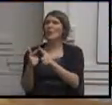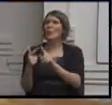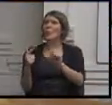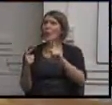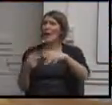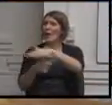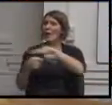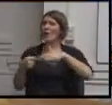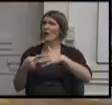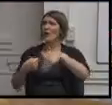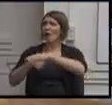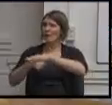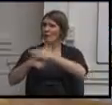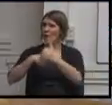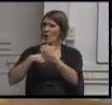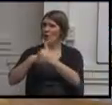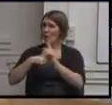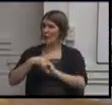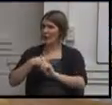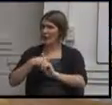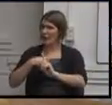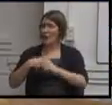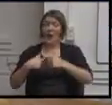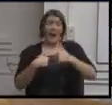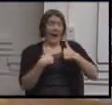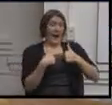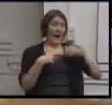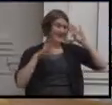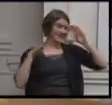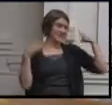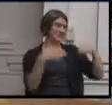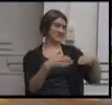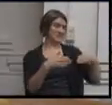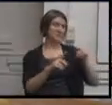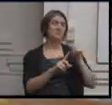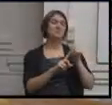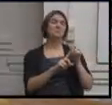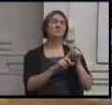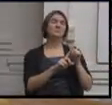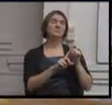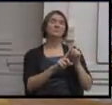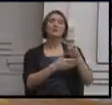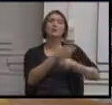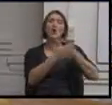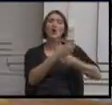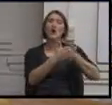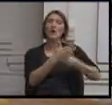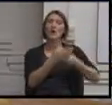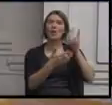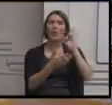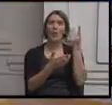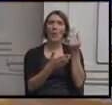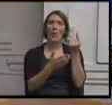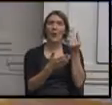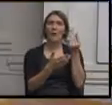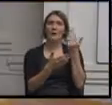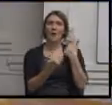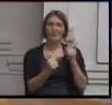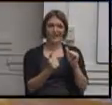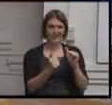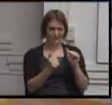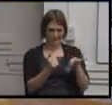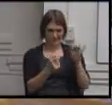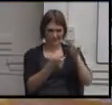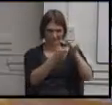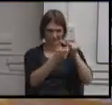areas for which he is a subject matter expert. I looked more into the cost and tried to ascertain what would be